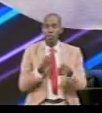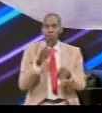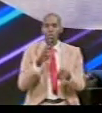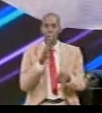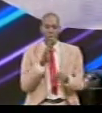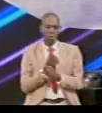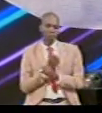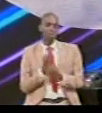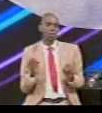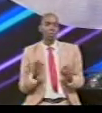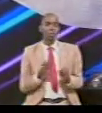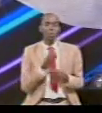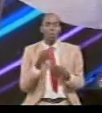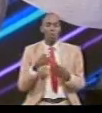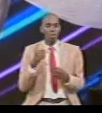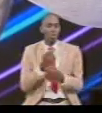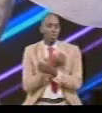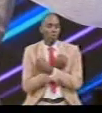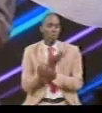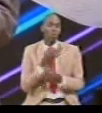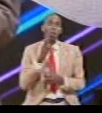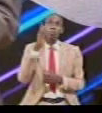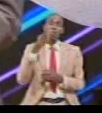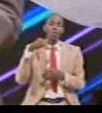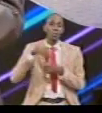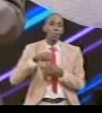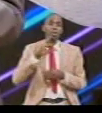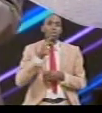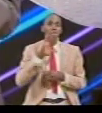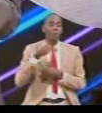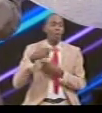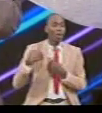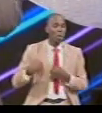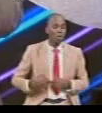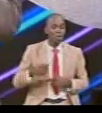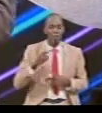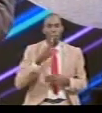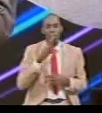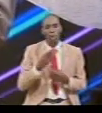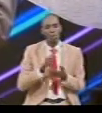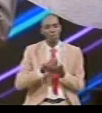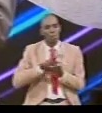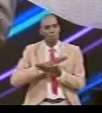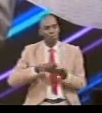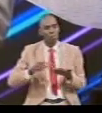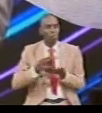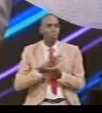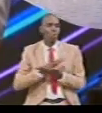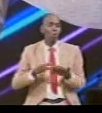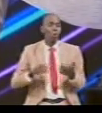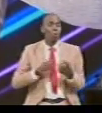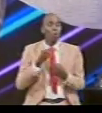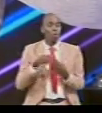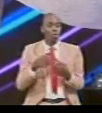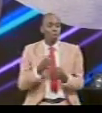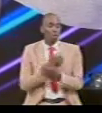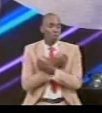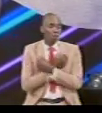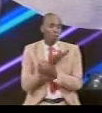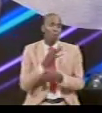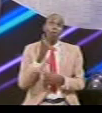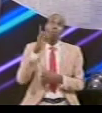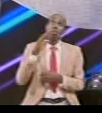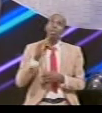settled in your heart. You're sanctified and made holy, and the love of God is deepened in your heart. You